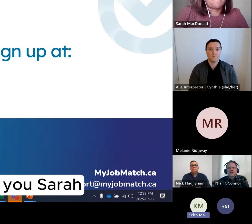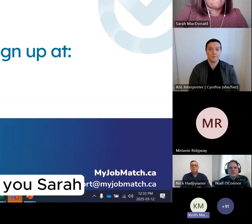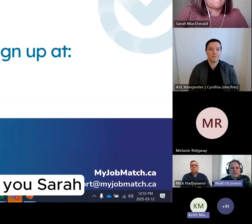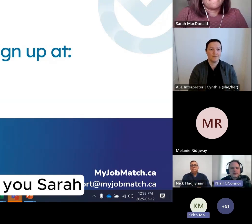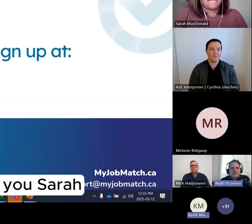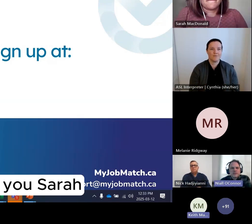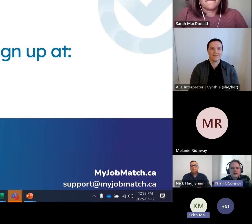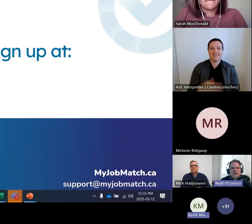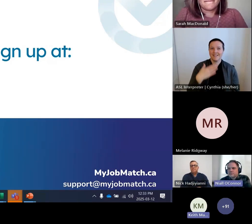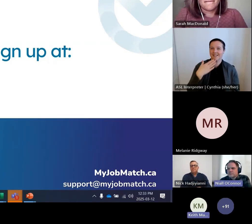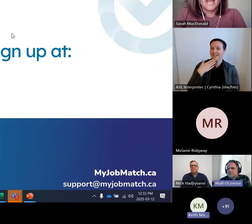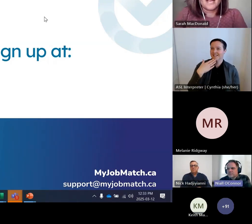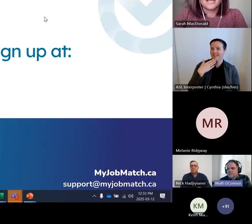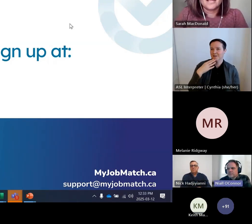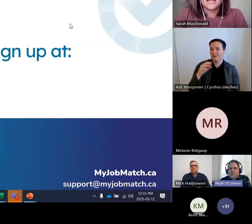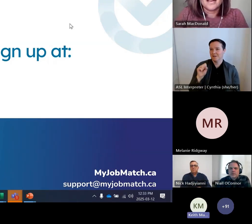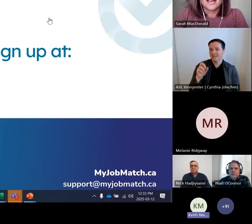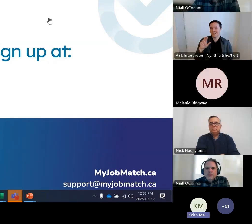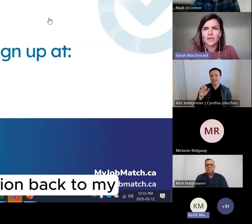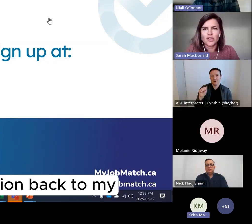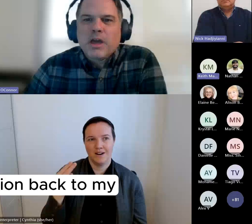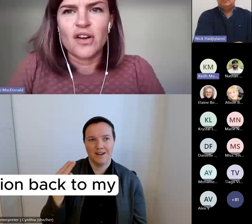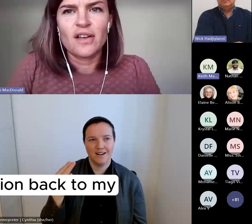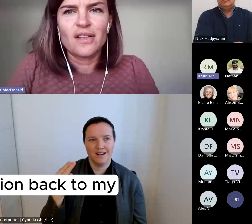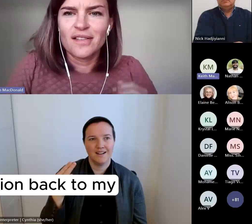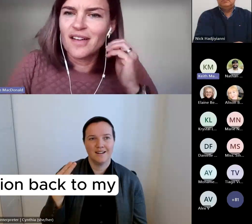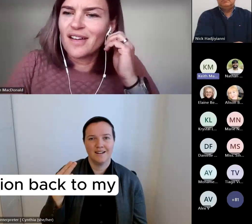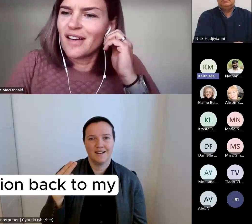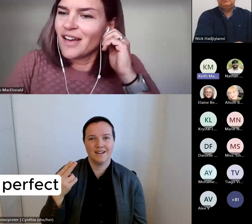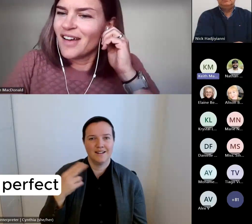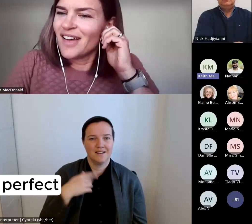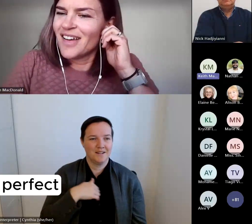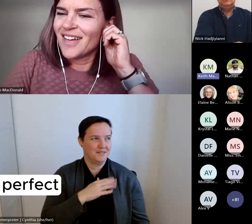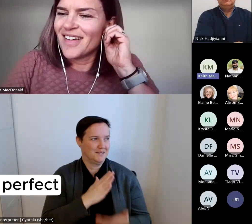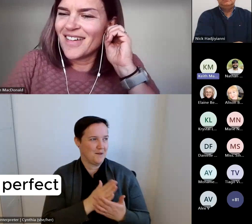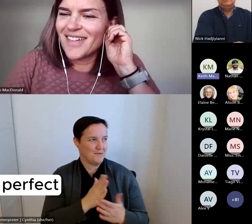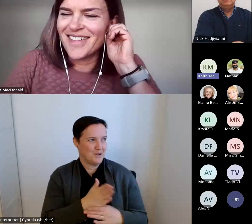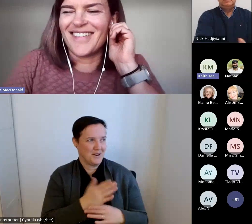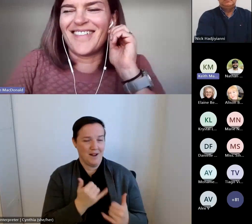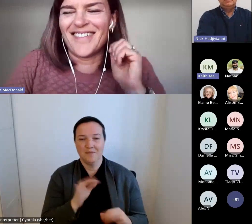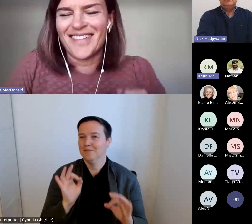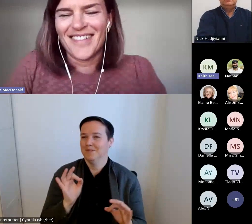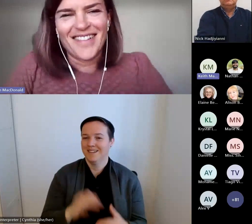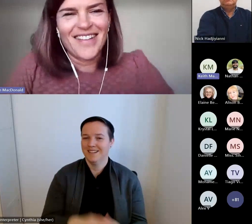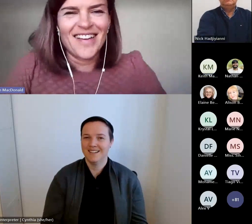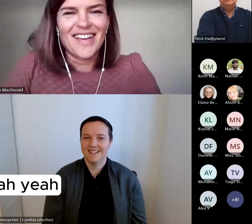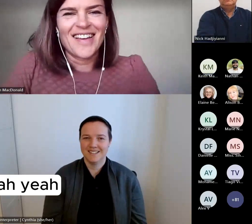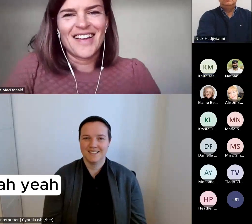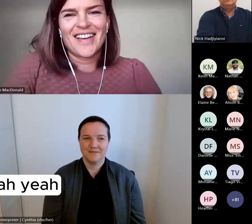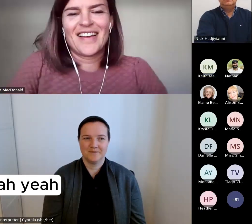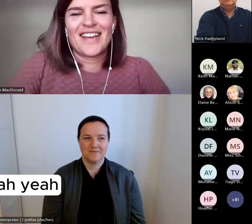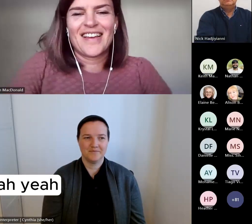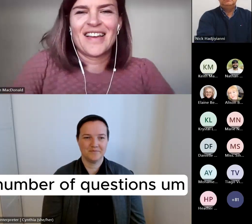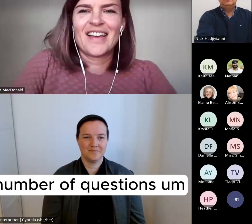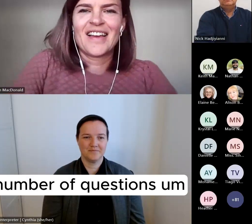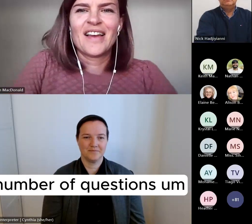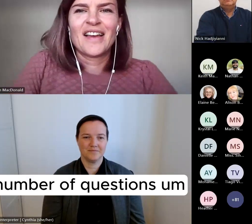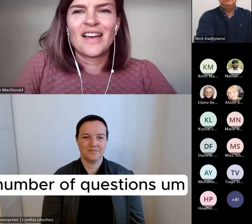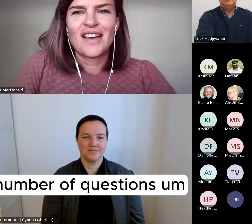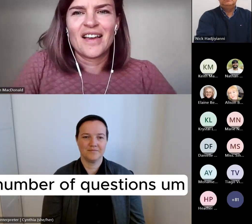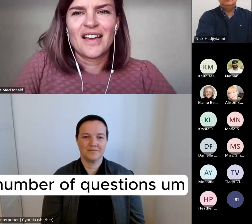Thank you, Sarah. Mm-hmm. I'm going to transition back to my, oh, perfect. Yeah. Yeah,